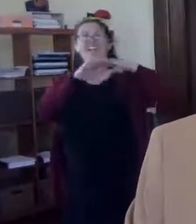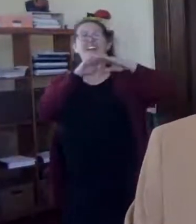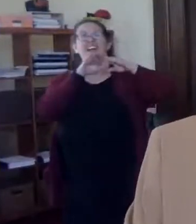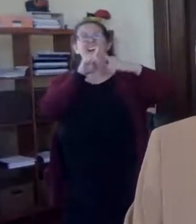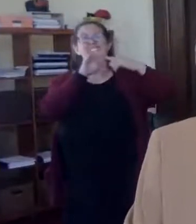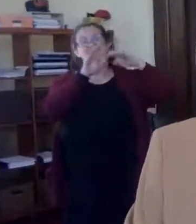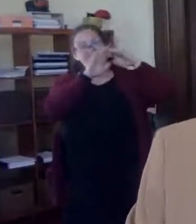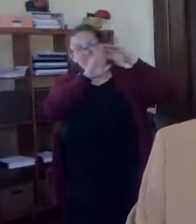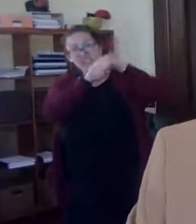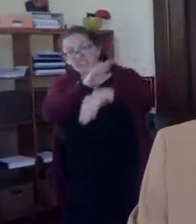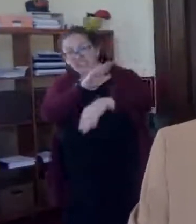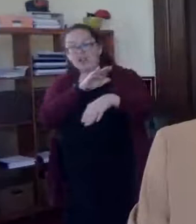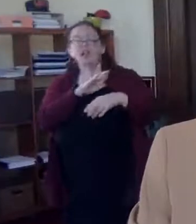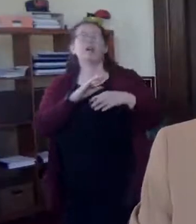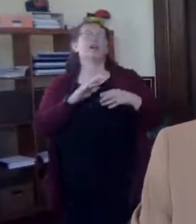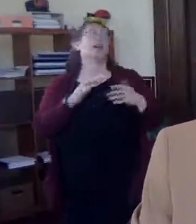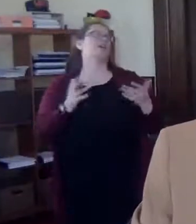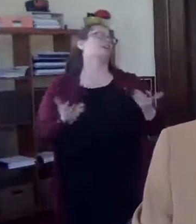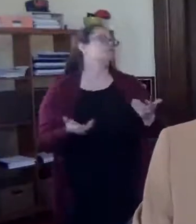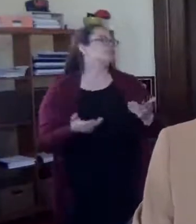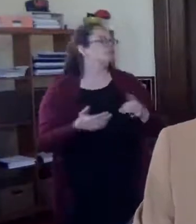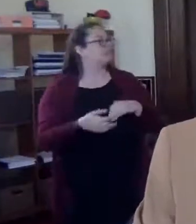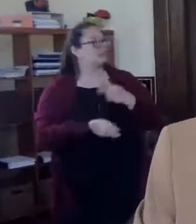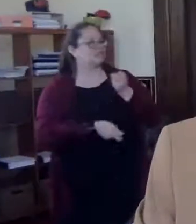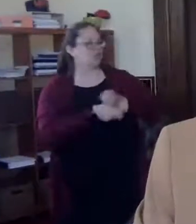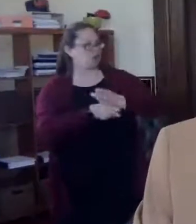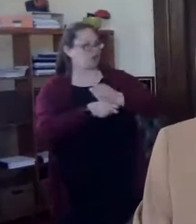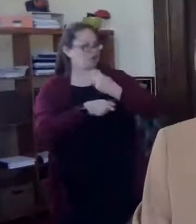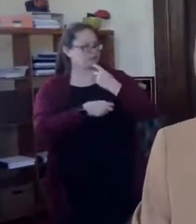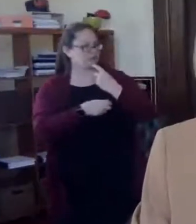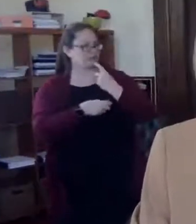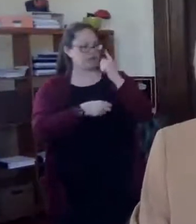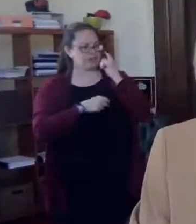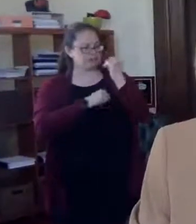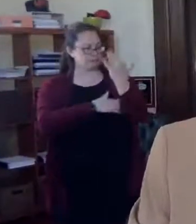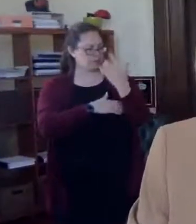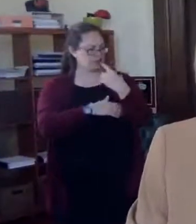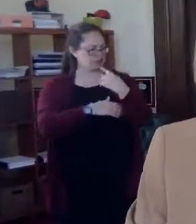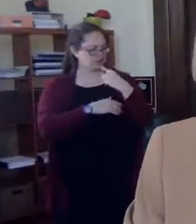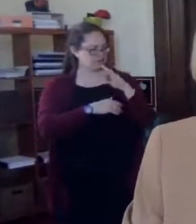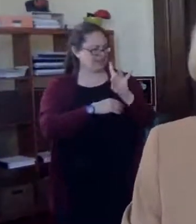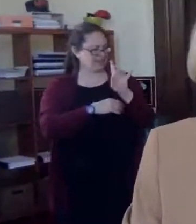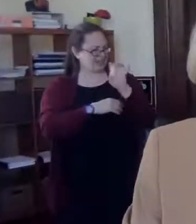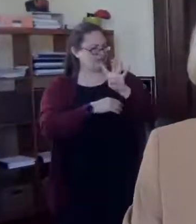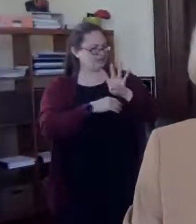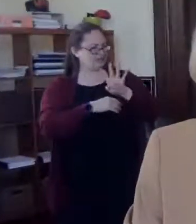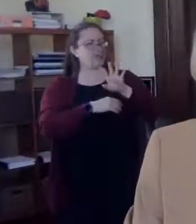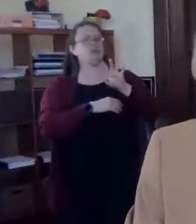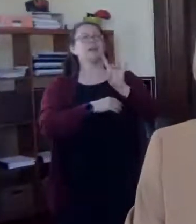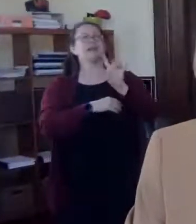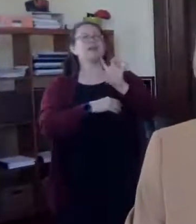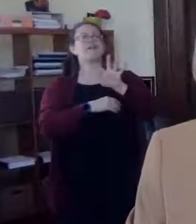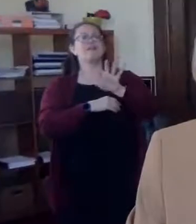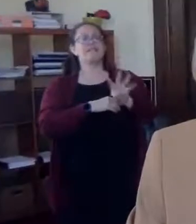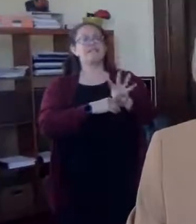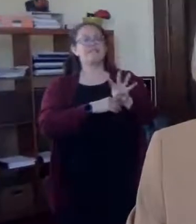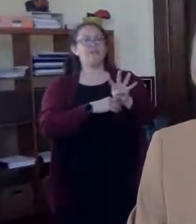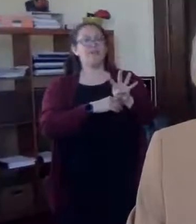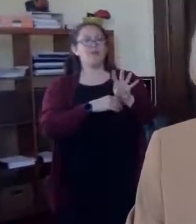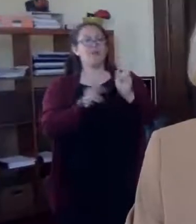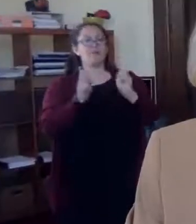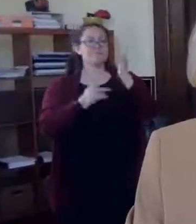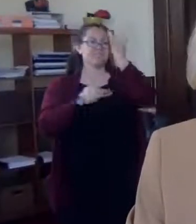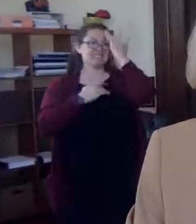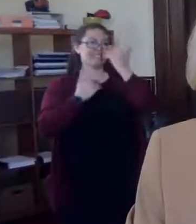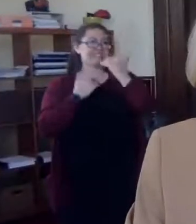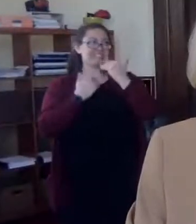It's hard to say that 800 and I think it was 54 this morning cases is good, but it is definitely not as bad